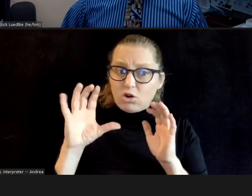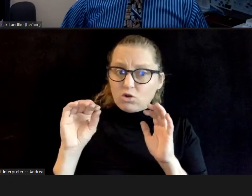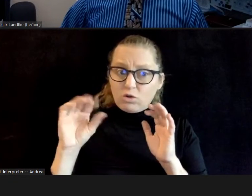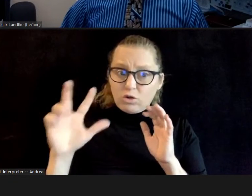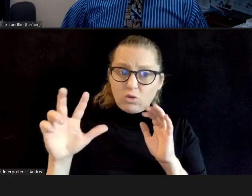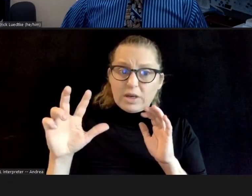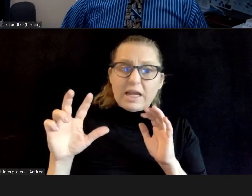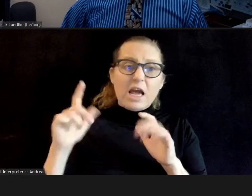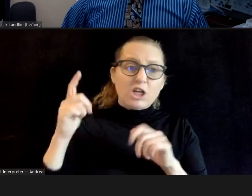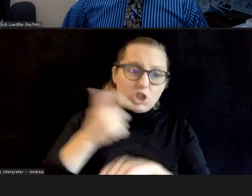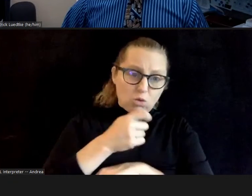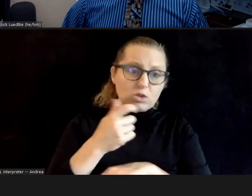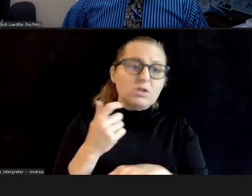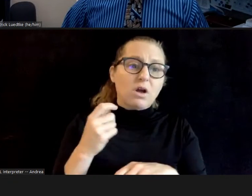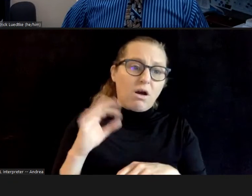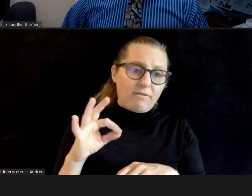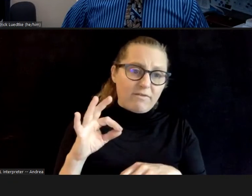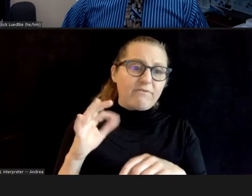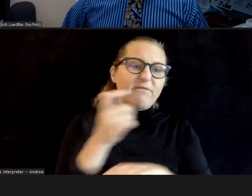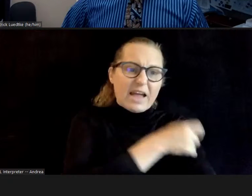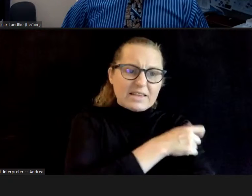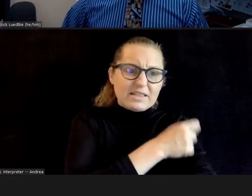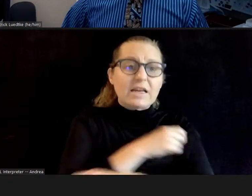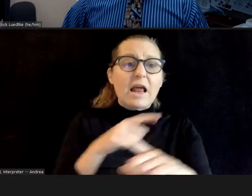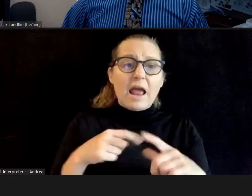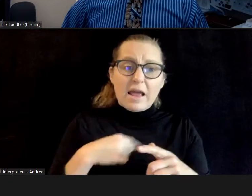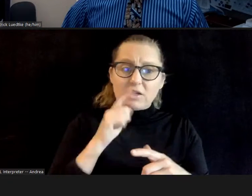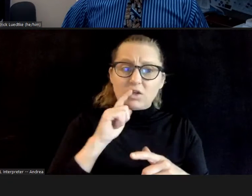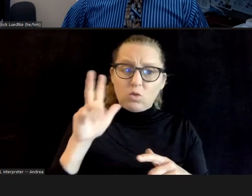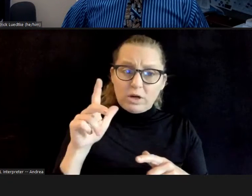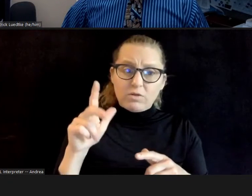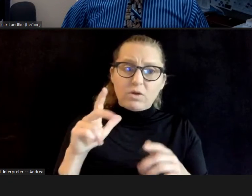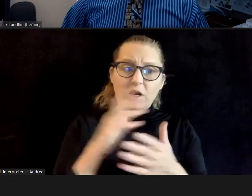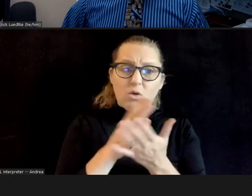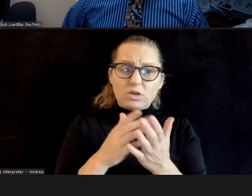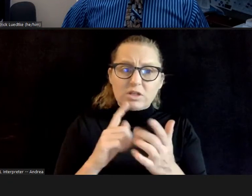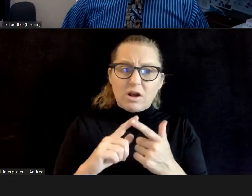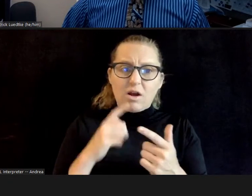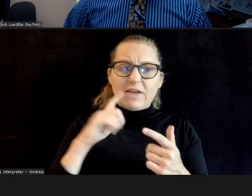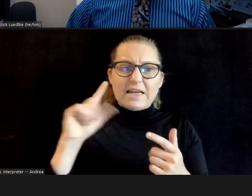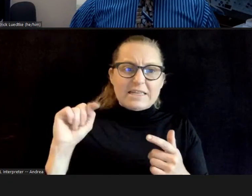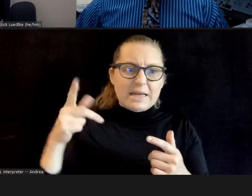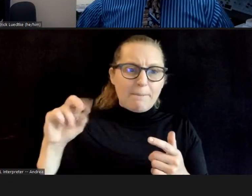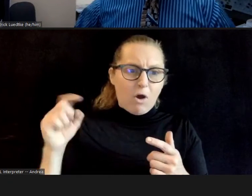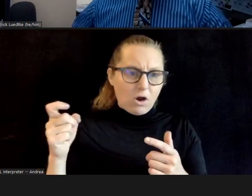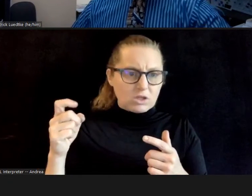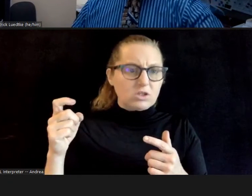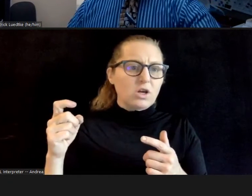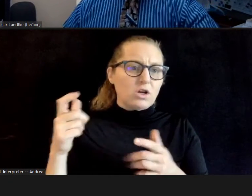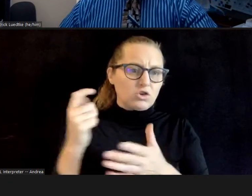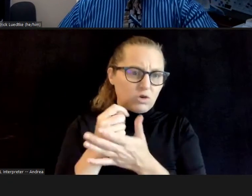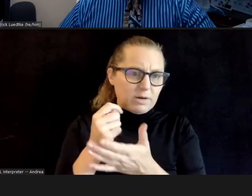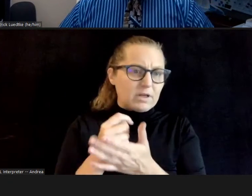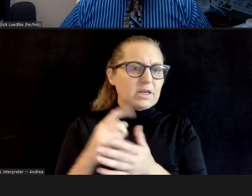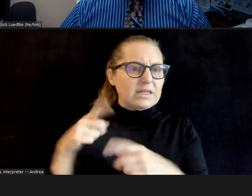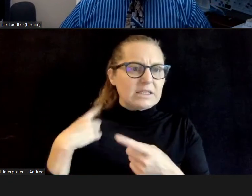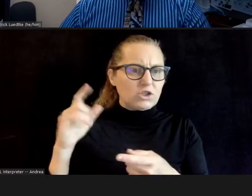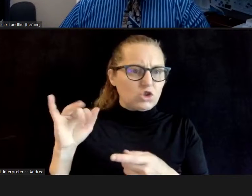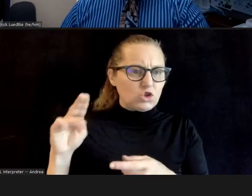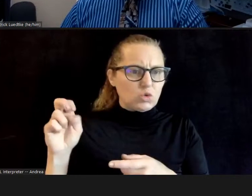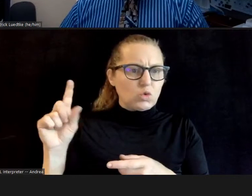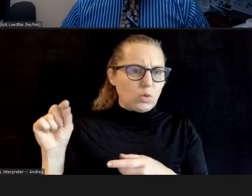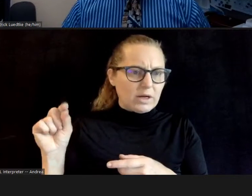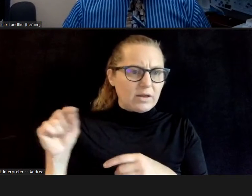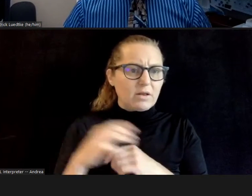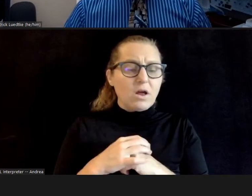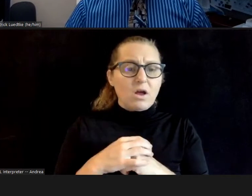doses of the Jynneos vaccine and 23 courses of tecovirimat or TPOXX treatment since June 20th.